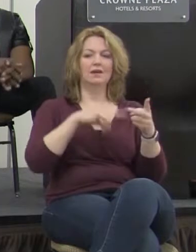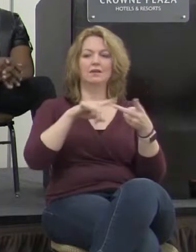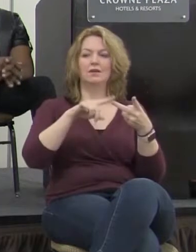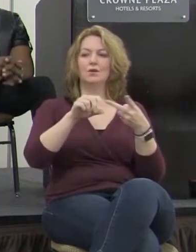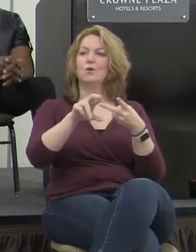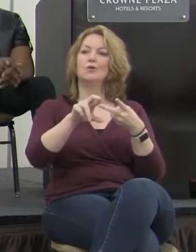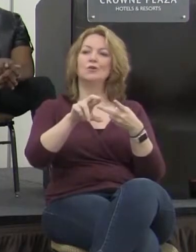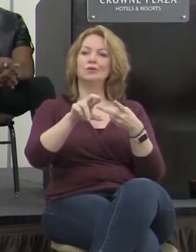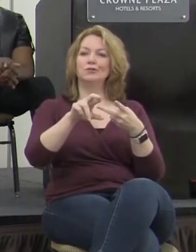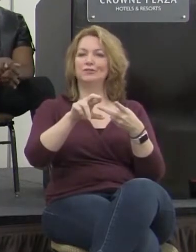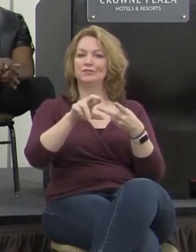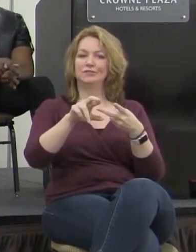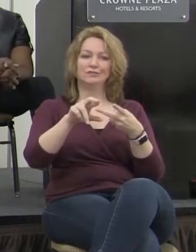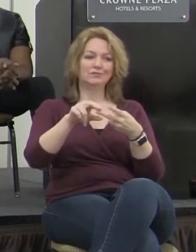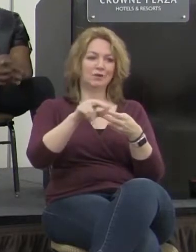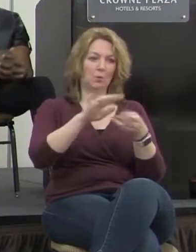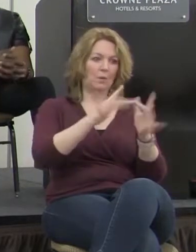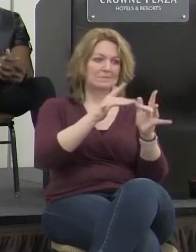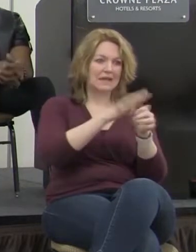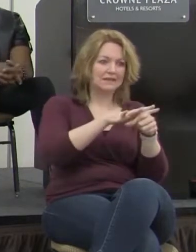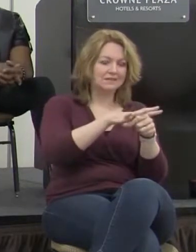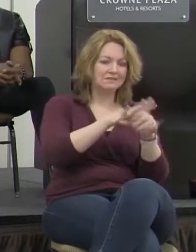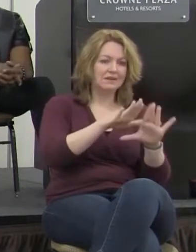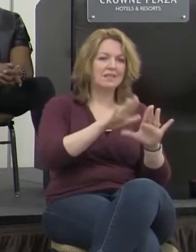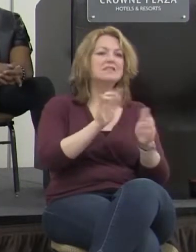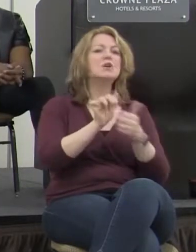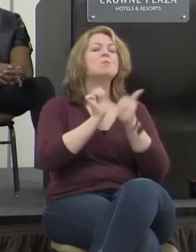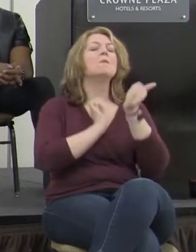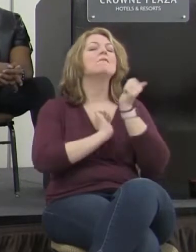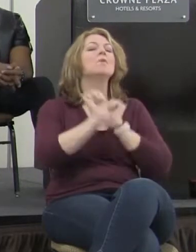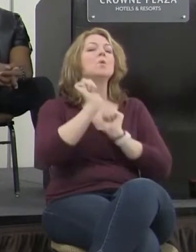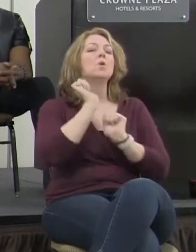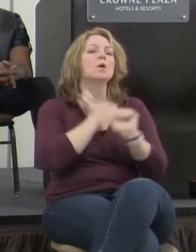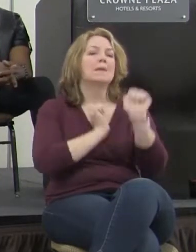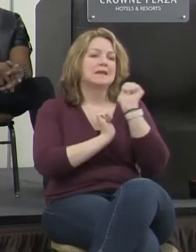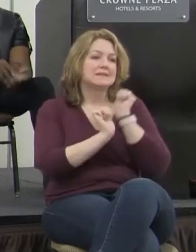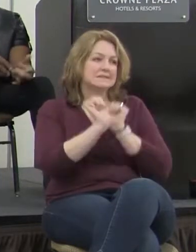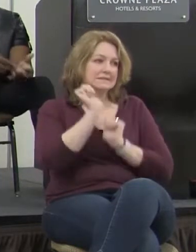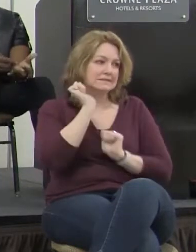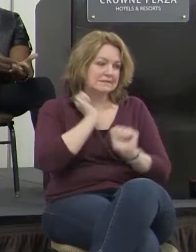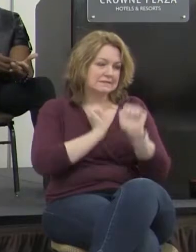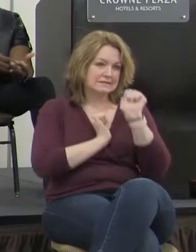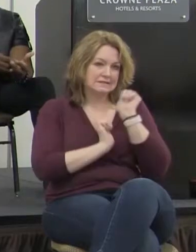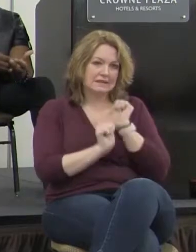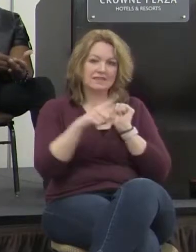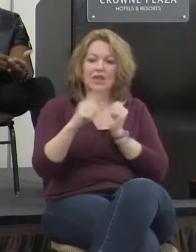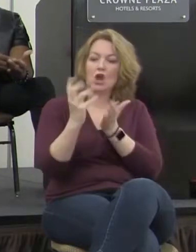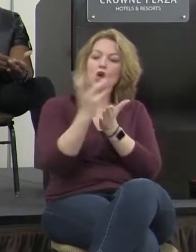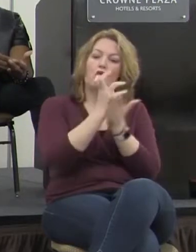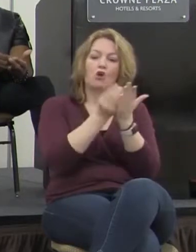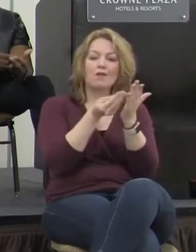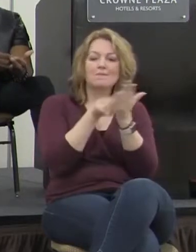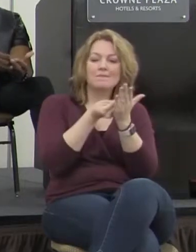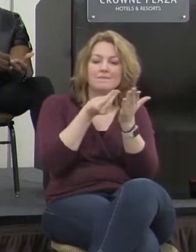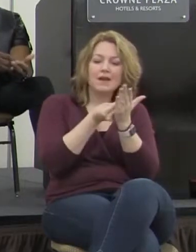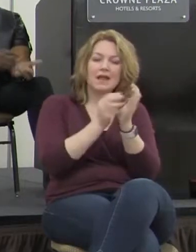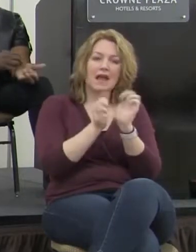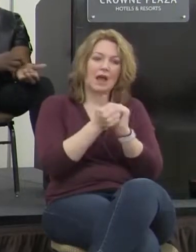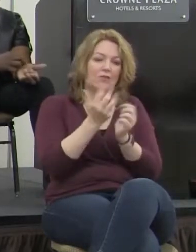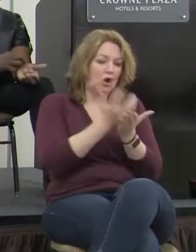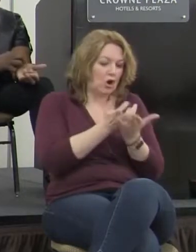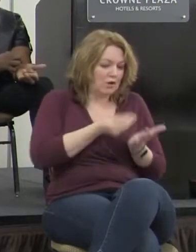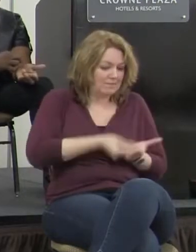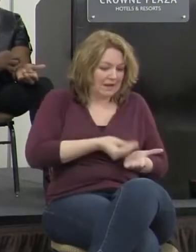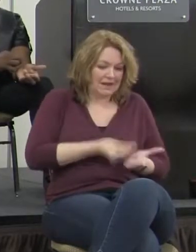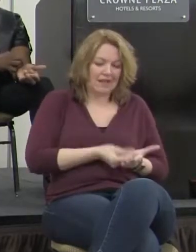or one of those sites, that's a performance. Mm-hmm. That they're making money, that's how they make their living.